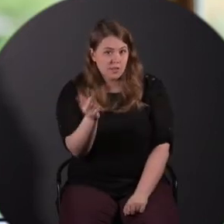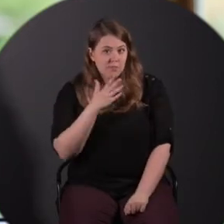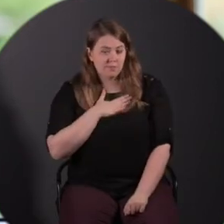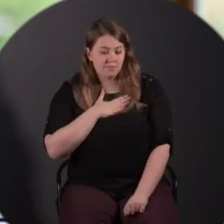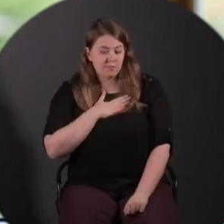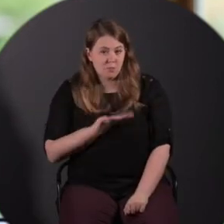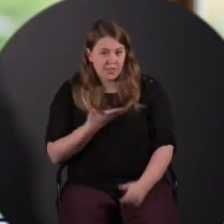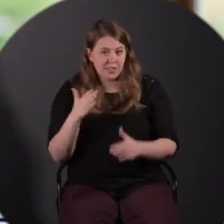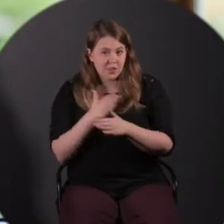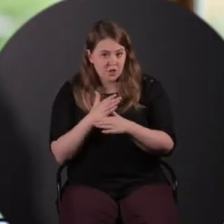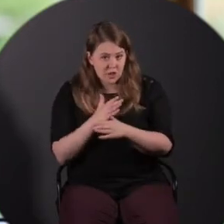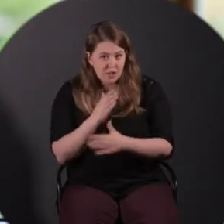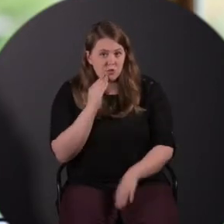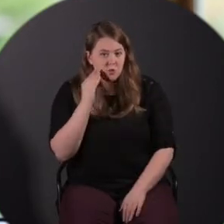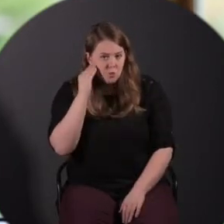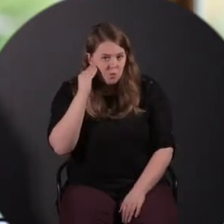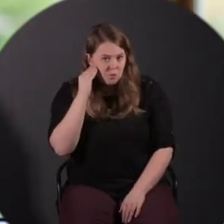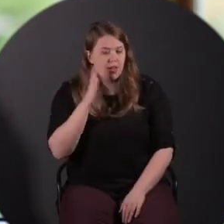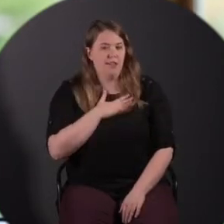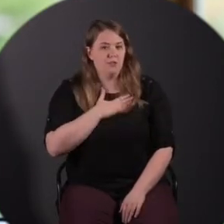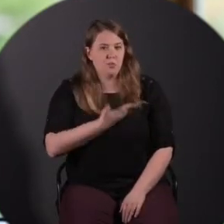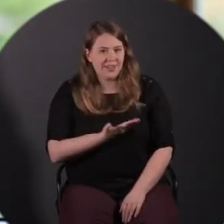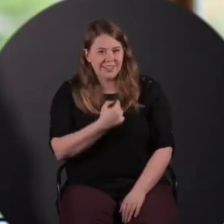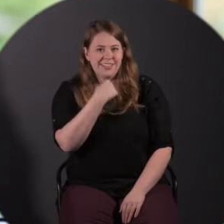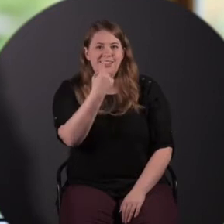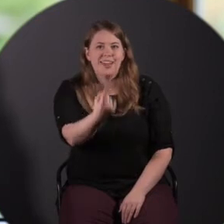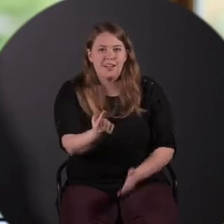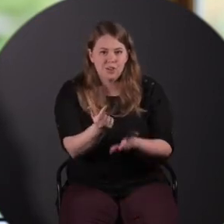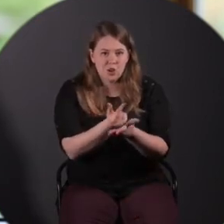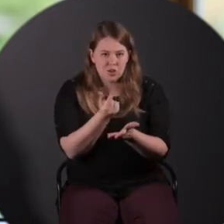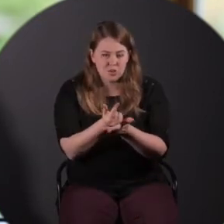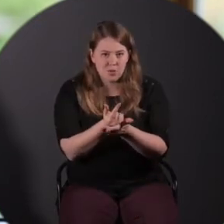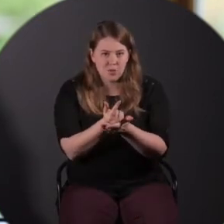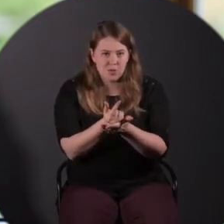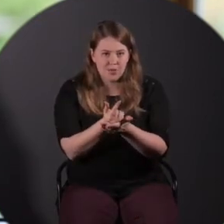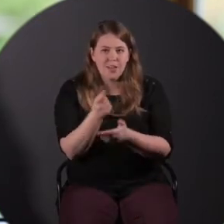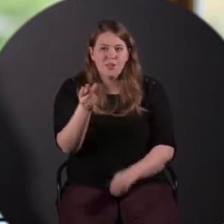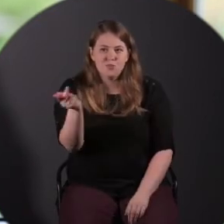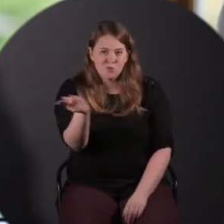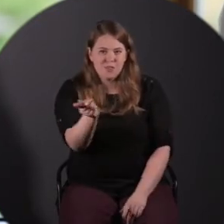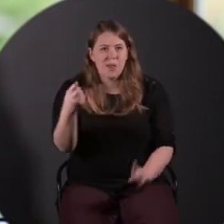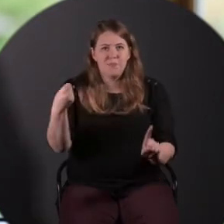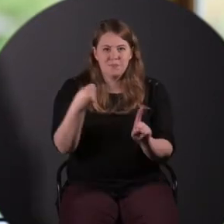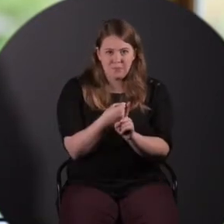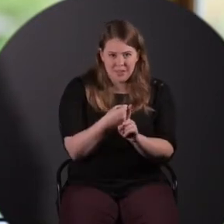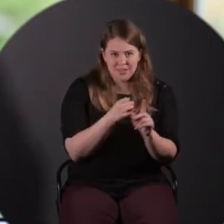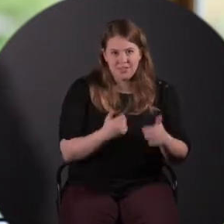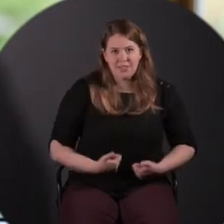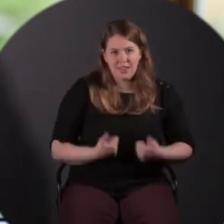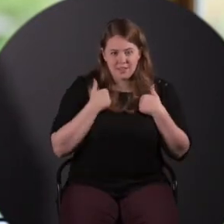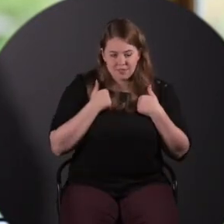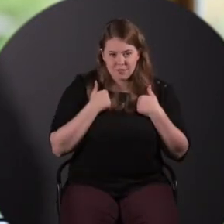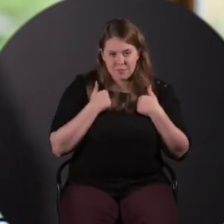together, they made a difference in other people's lives. Another guy kind of is on the scene in this story.